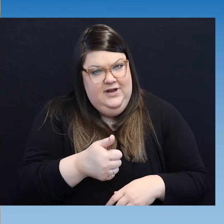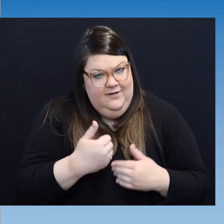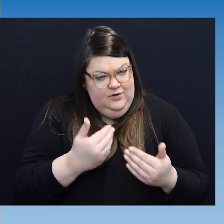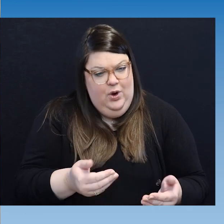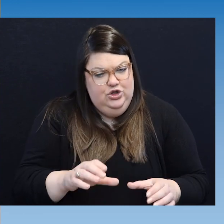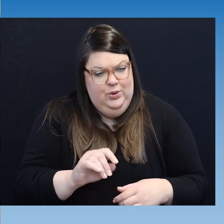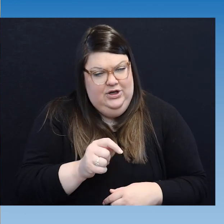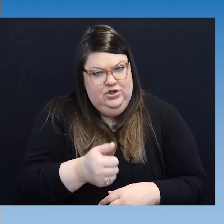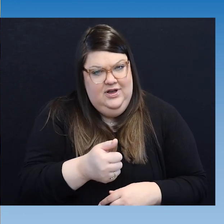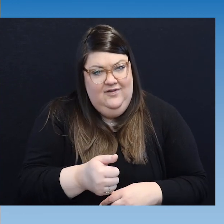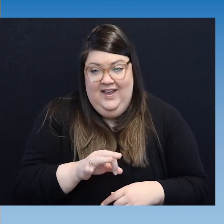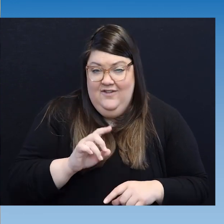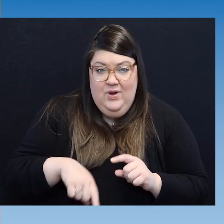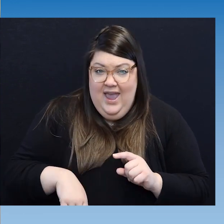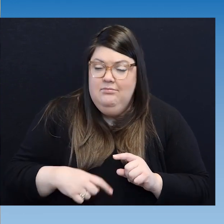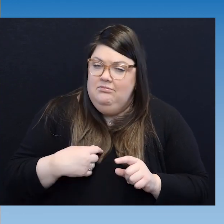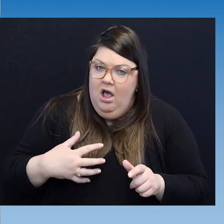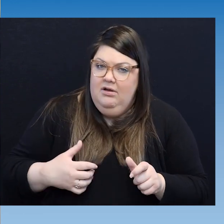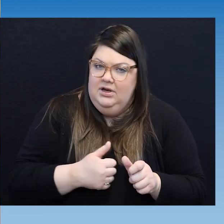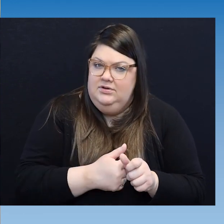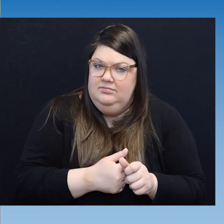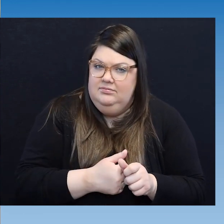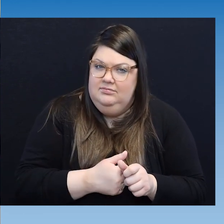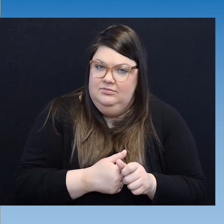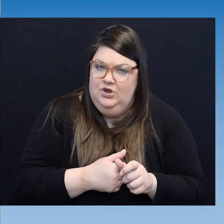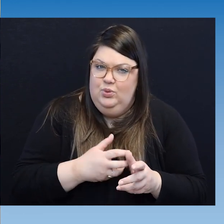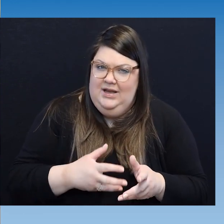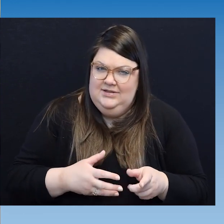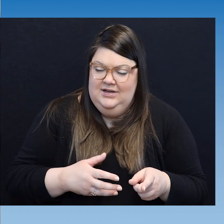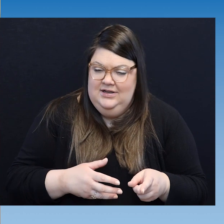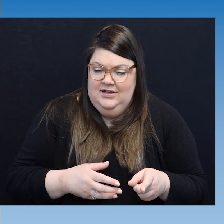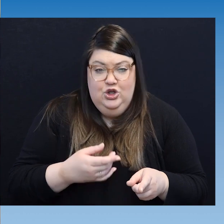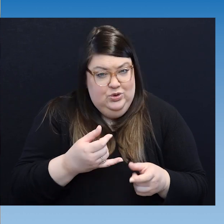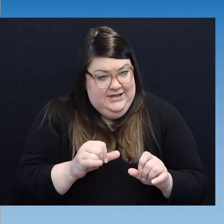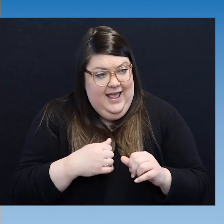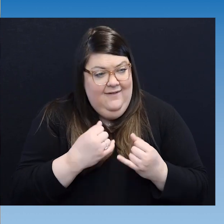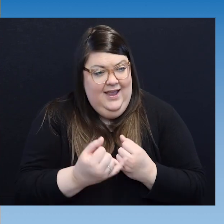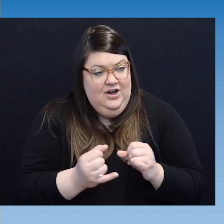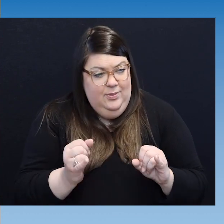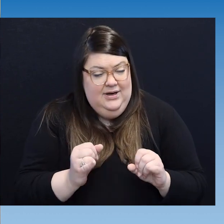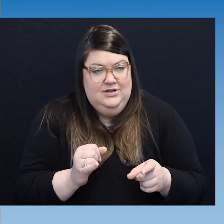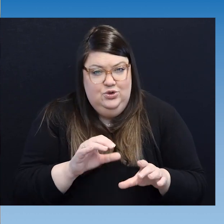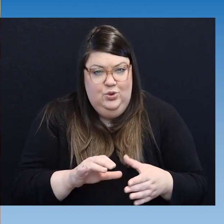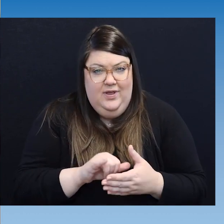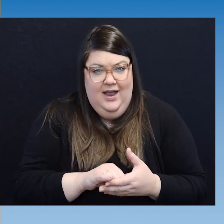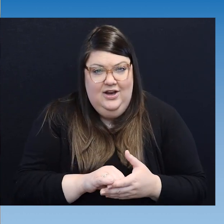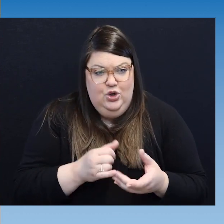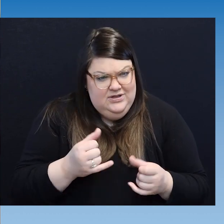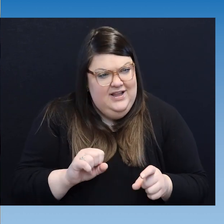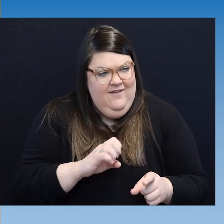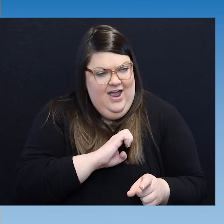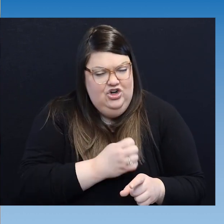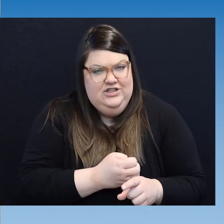do it. Whatever you can't do, I can do the rest for you. You know, just giving them that much, like, you still have that in you to do it. You still have that in you to